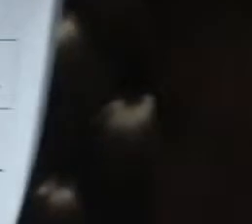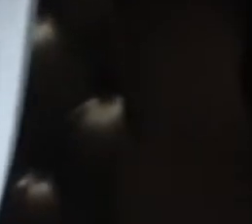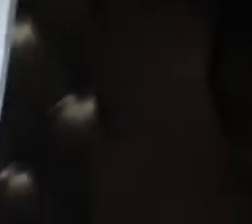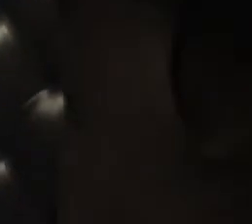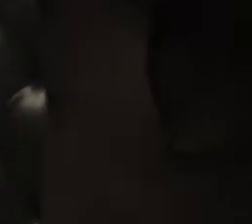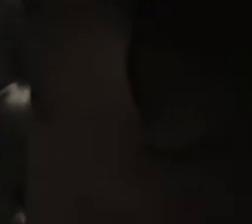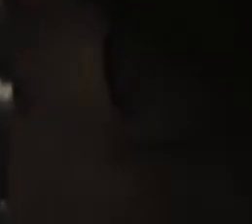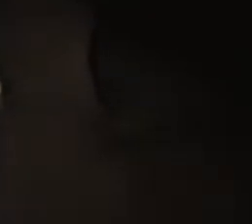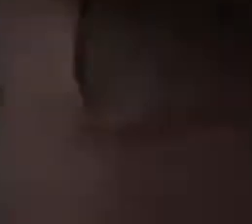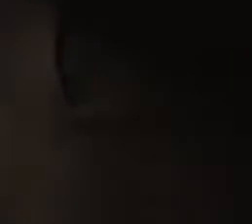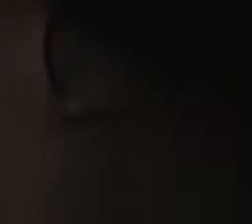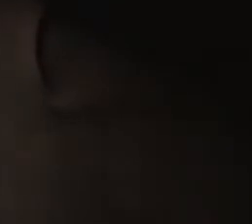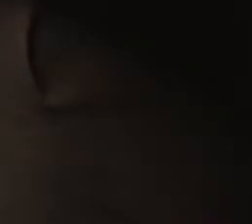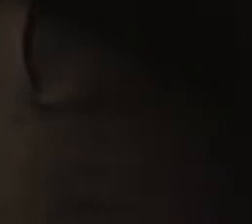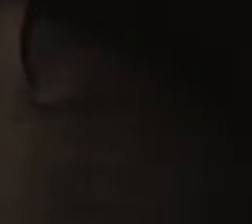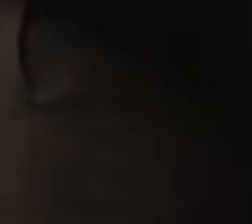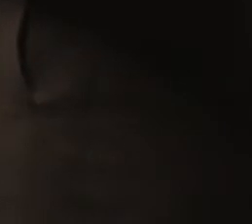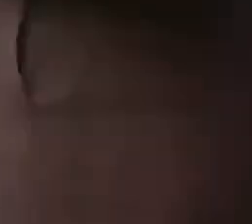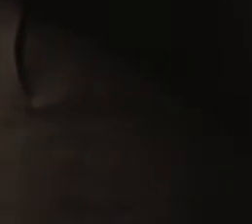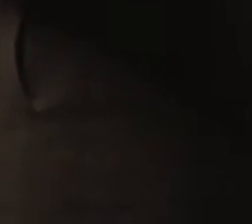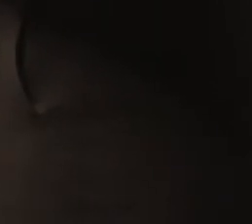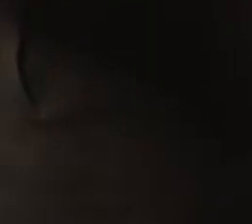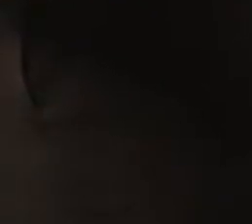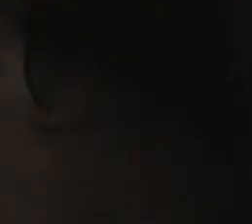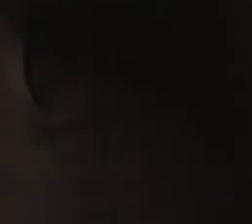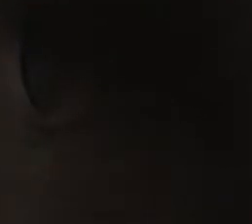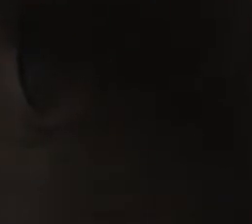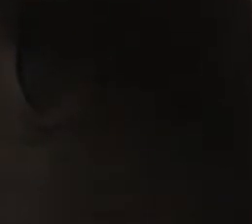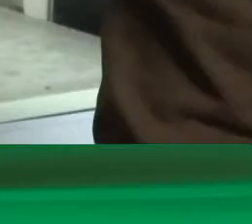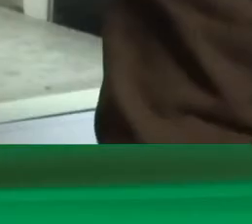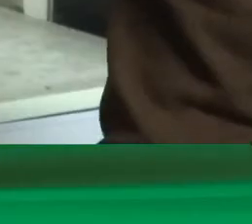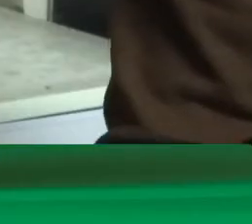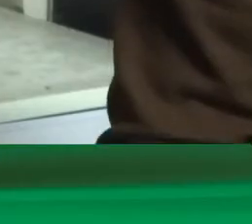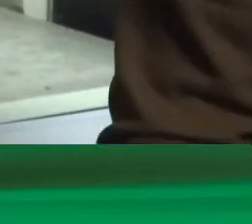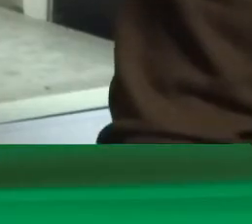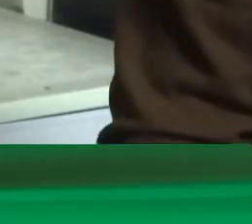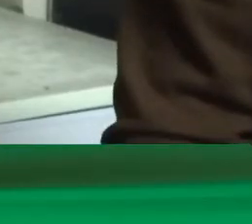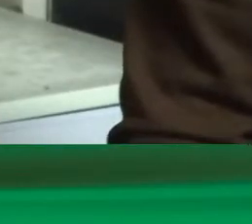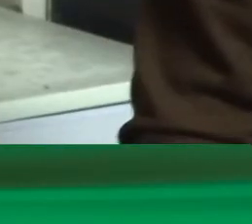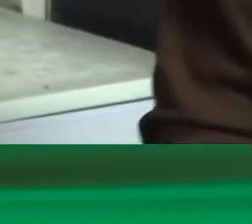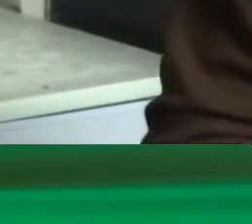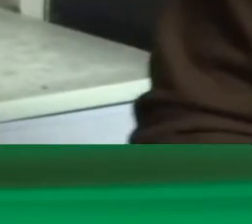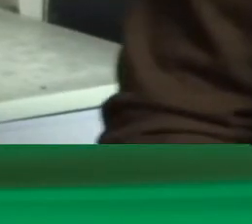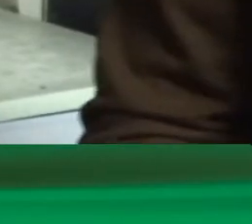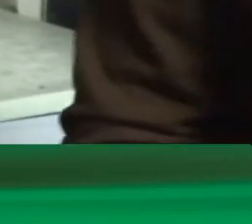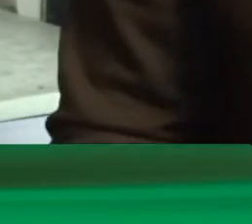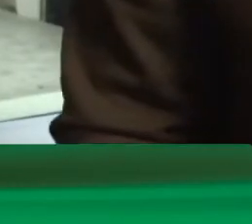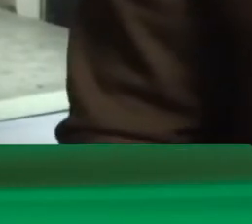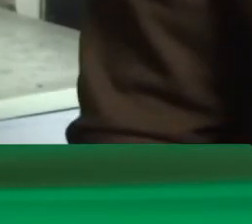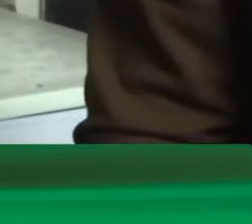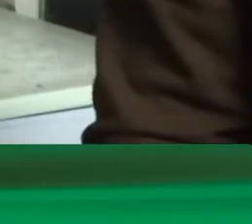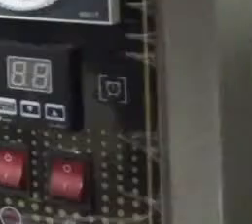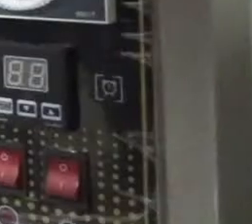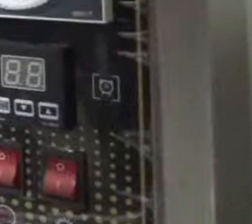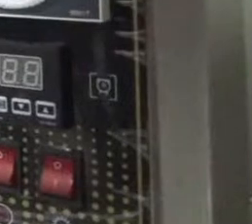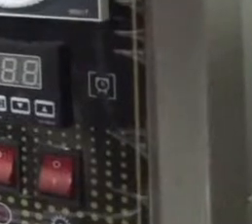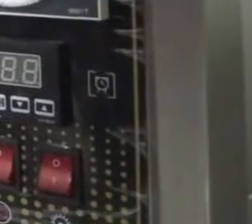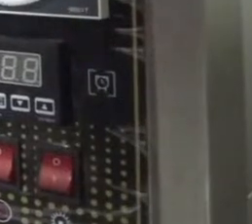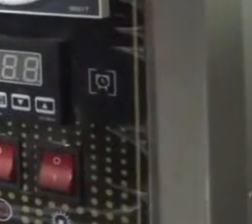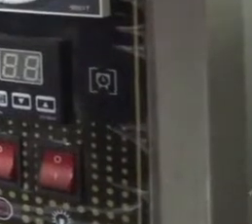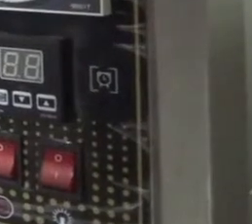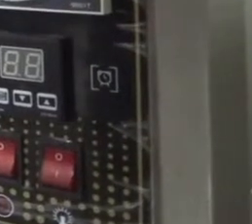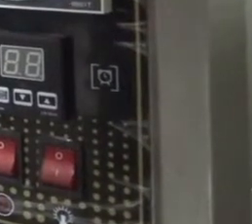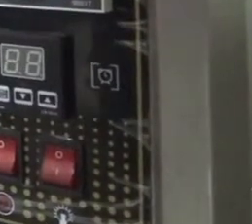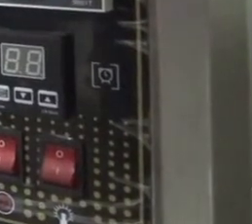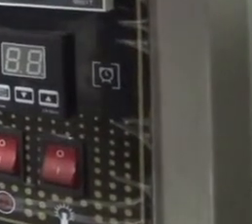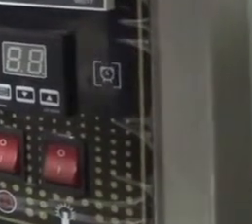imali within our community. I wanted to employ young people. Umasipala waye wathengela i-oven yami yokuqala. It used to